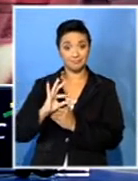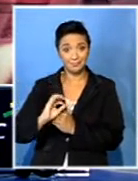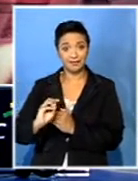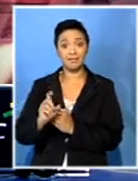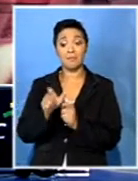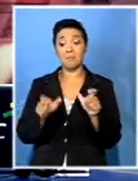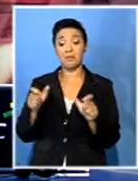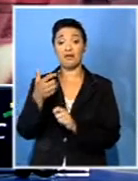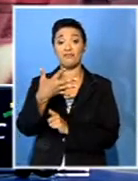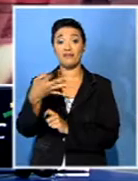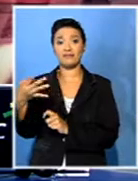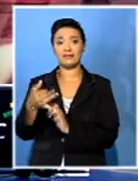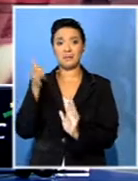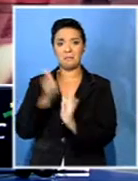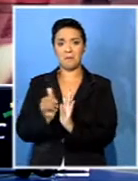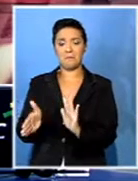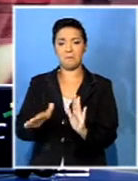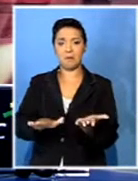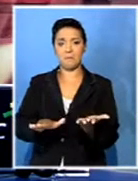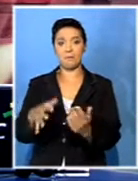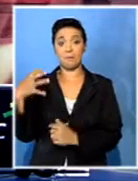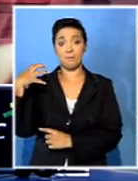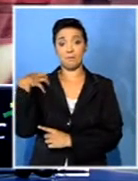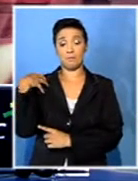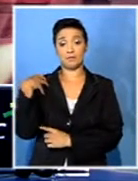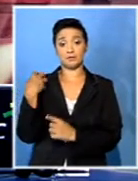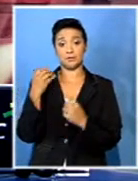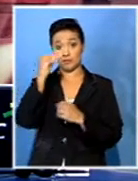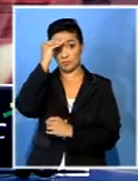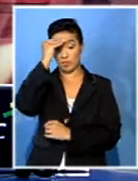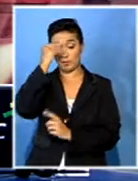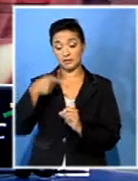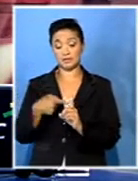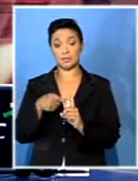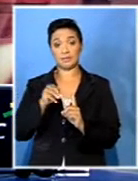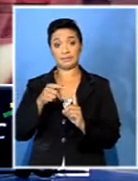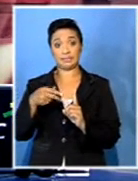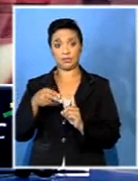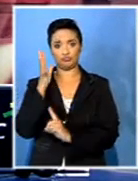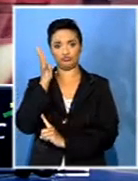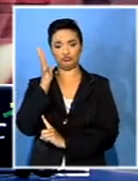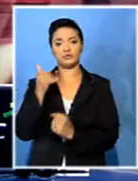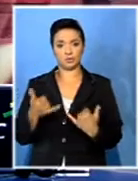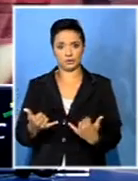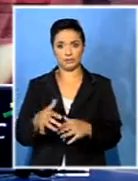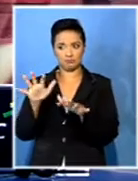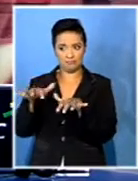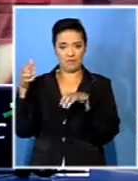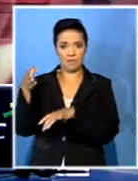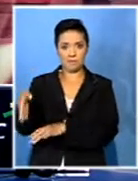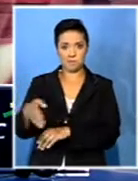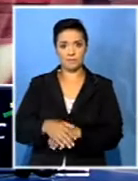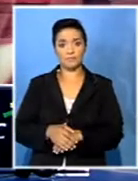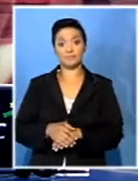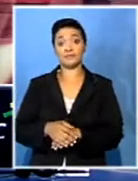being killed every single day. Police Minister Nathi Nhleko briefed Parliament today. The stats are for the period between April